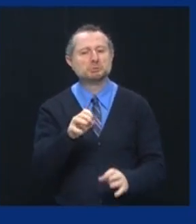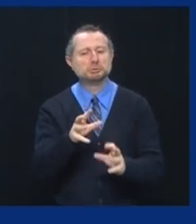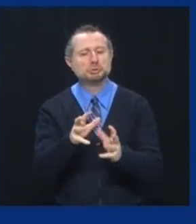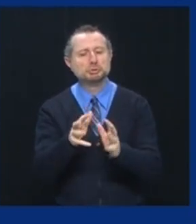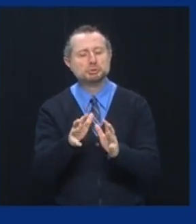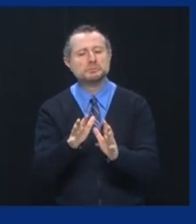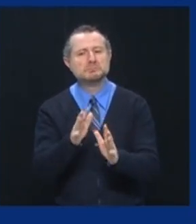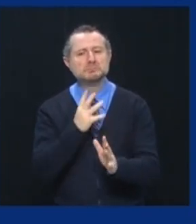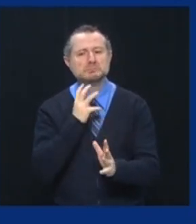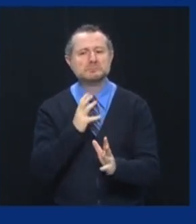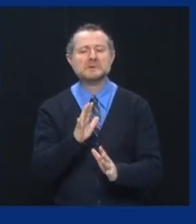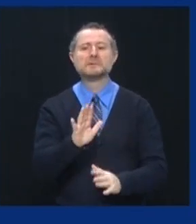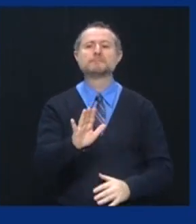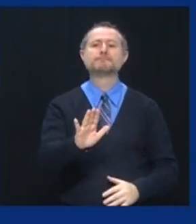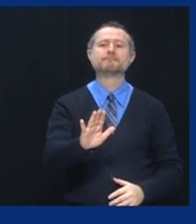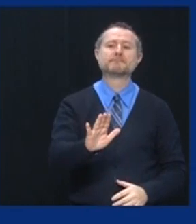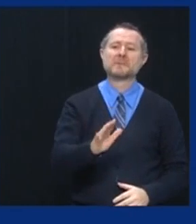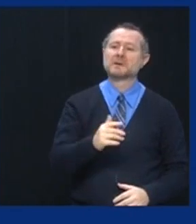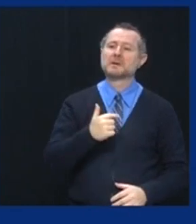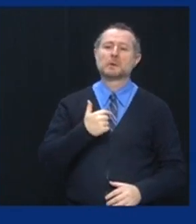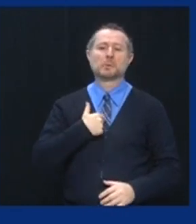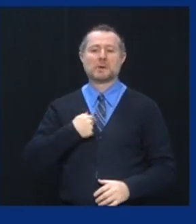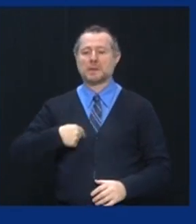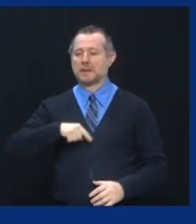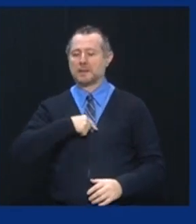We're not there yet, first of all.